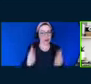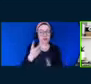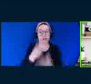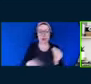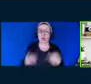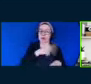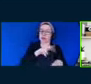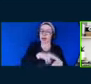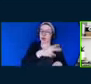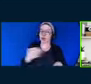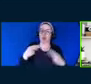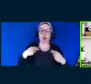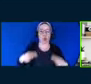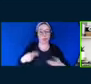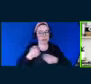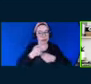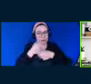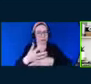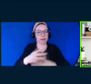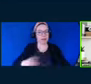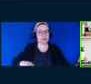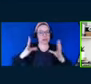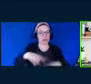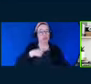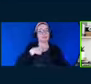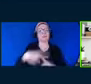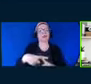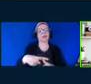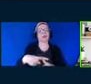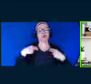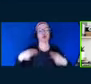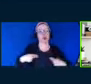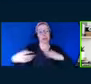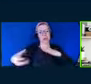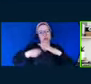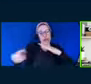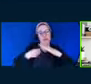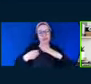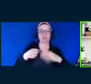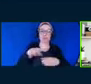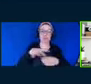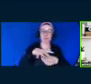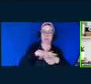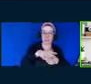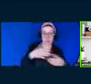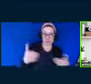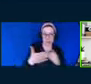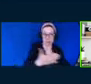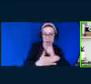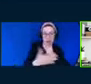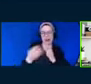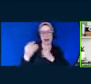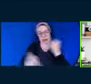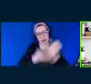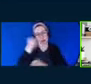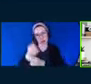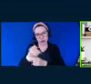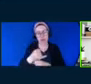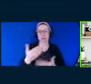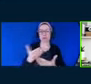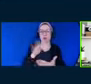and human-caused disasters, as well as human trafficking, both domestically and international. Now, prior to her federal